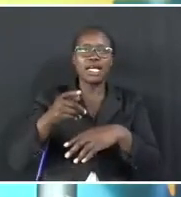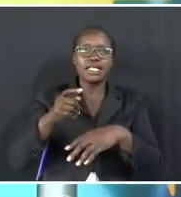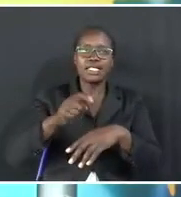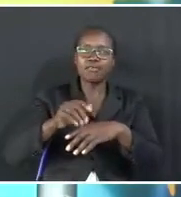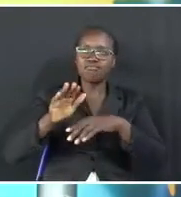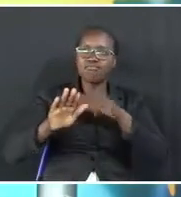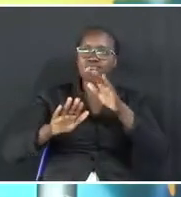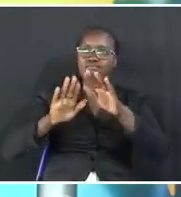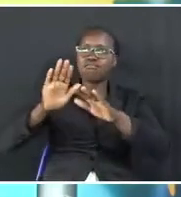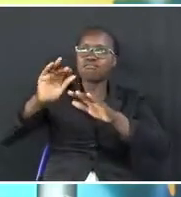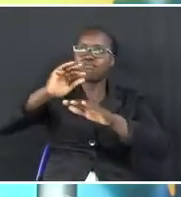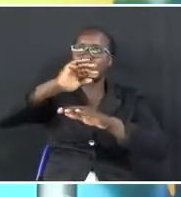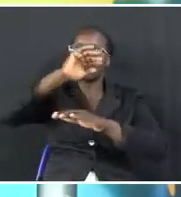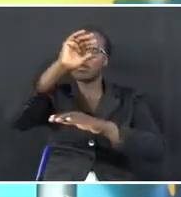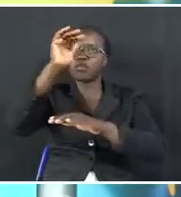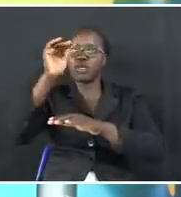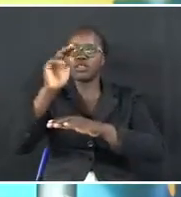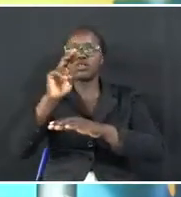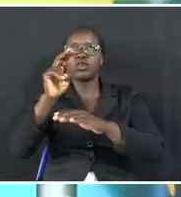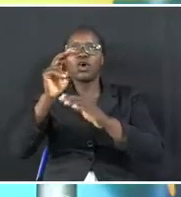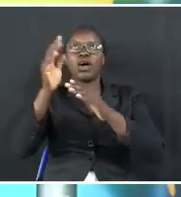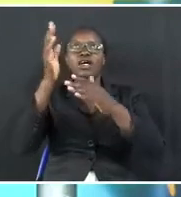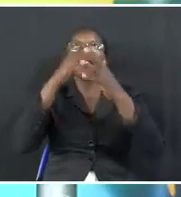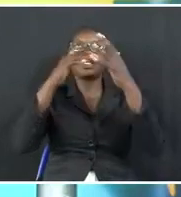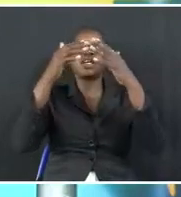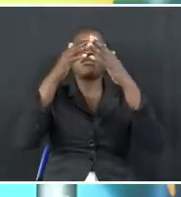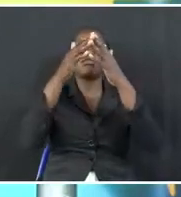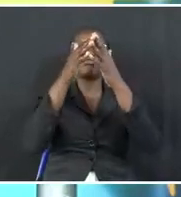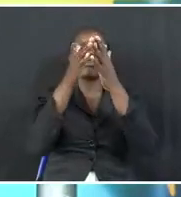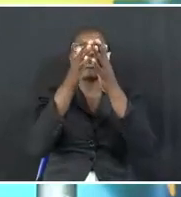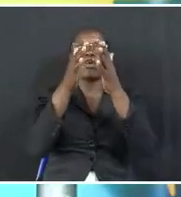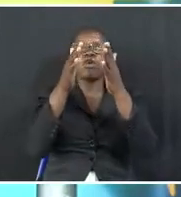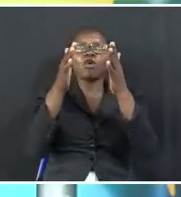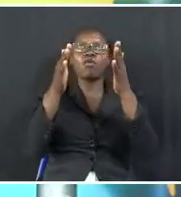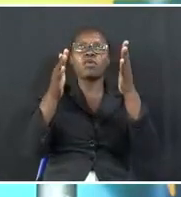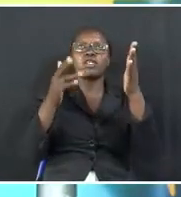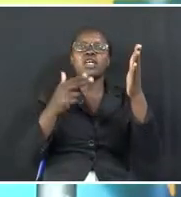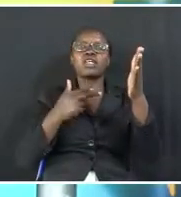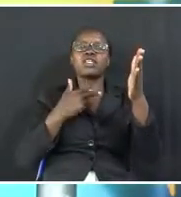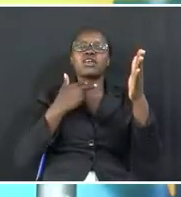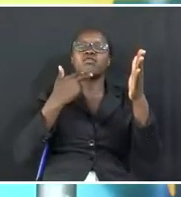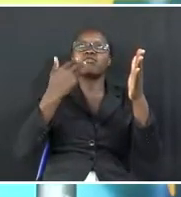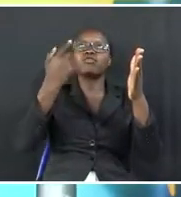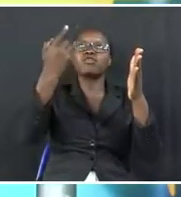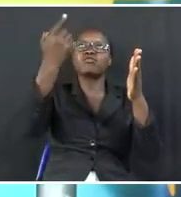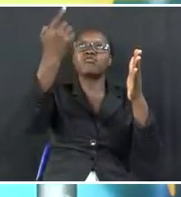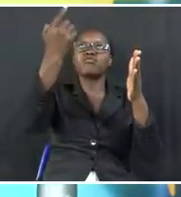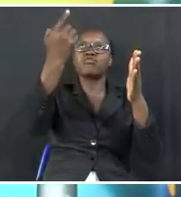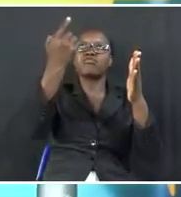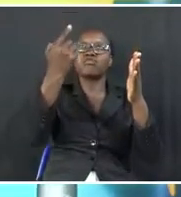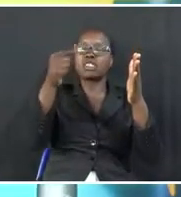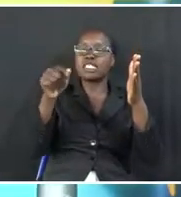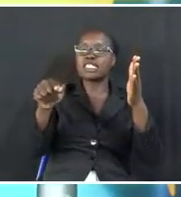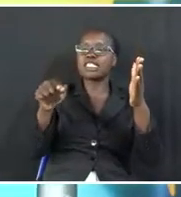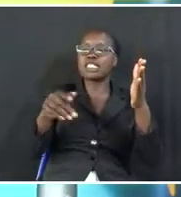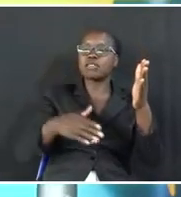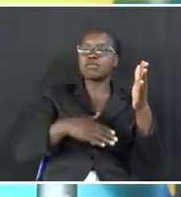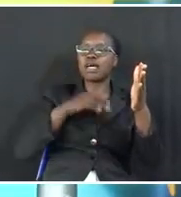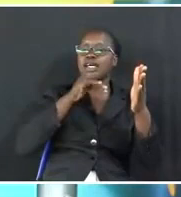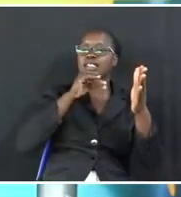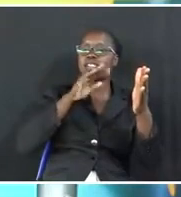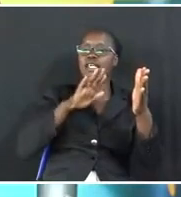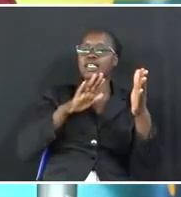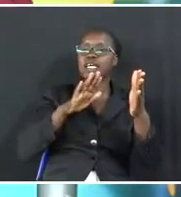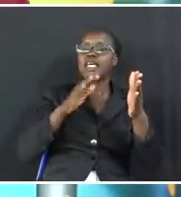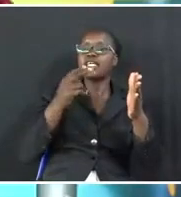mountain, they saw the heavens open, and a voice came from God saying, "This is my son,